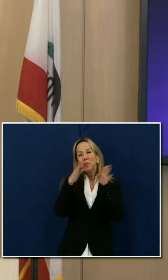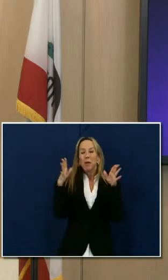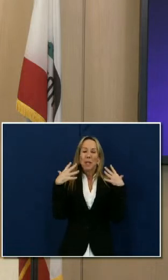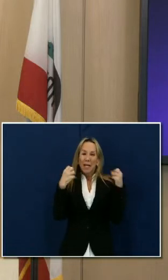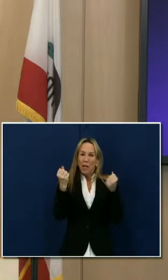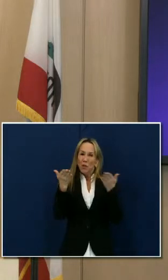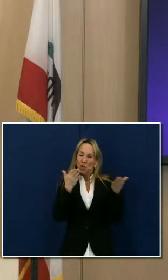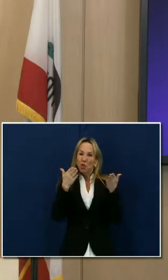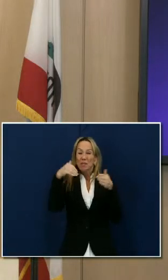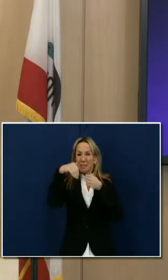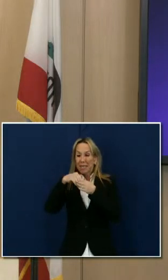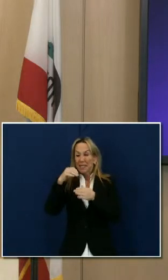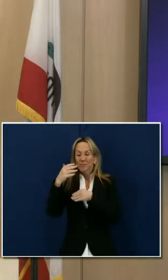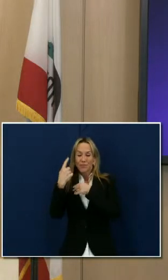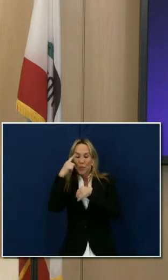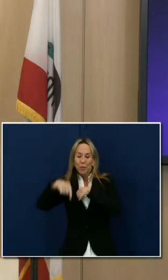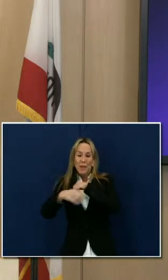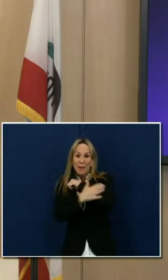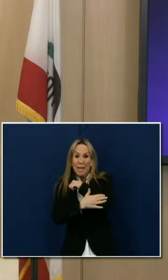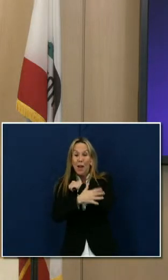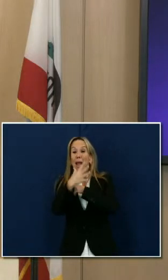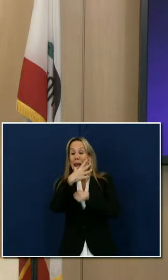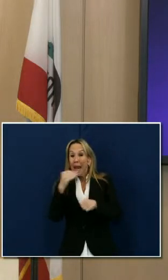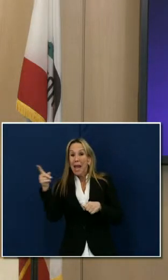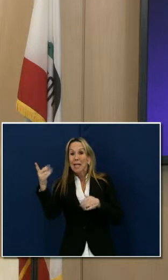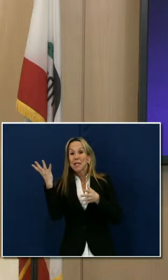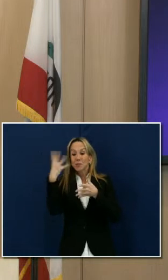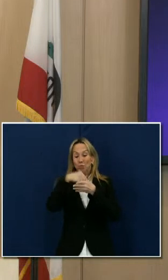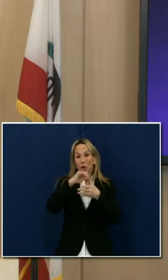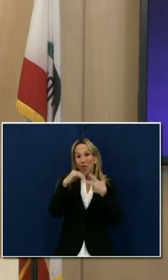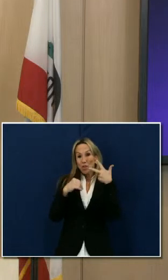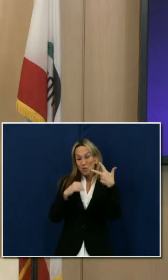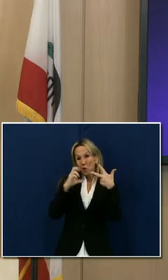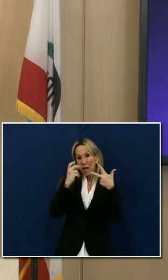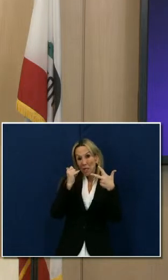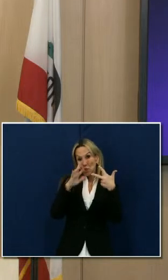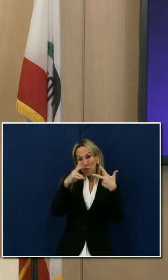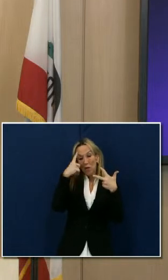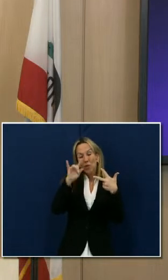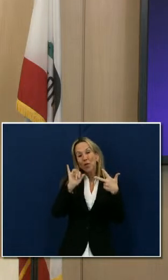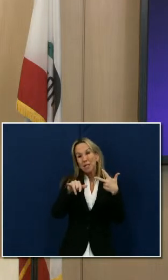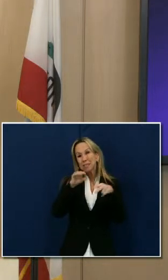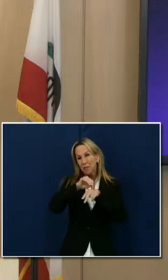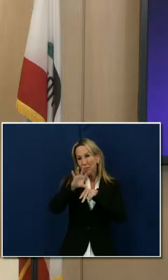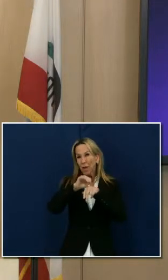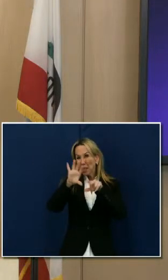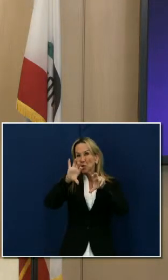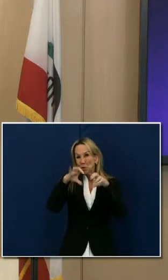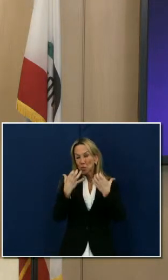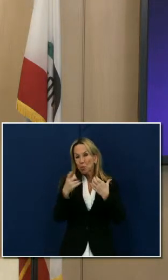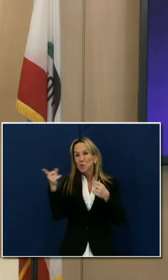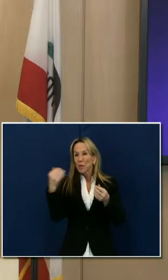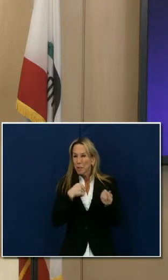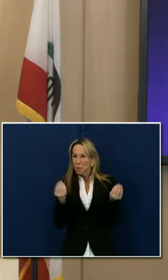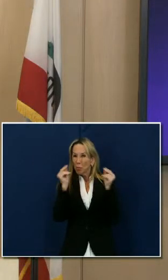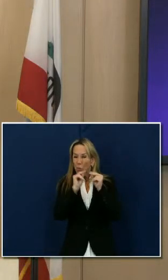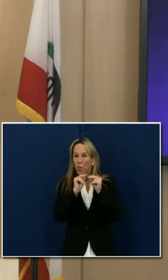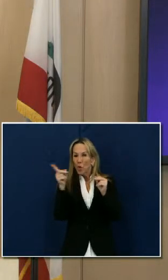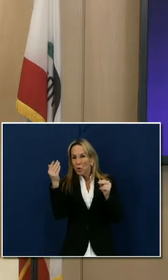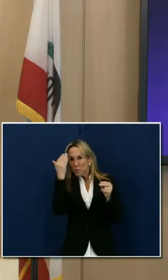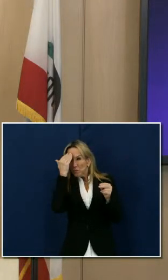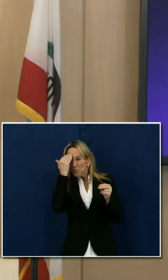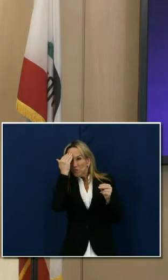3 tri-chairs of the county's Vaccine Clinical Advisory Group, who can also provide more insight